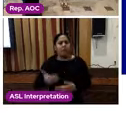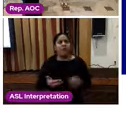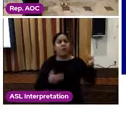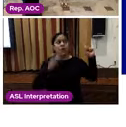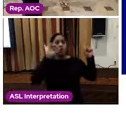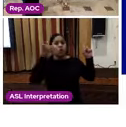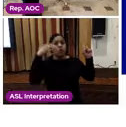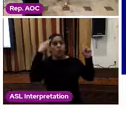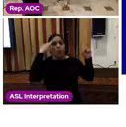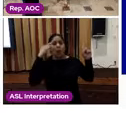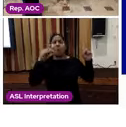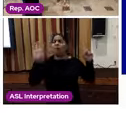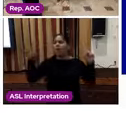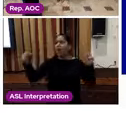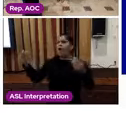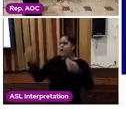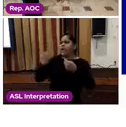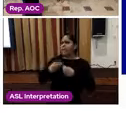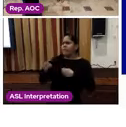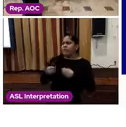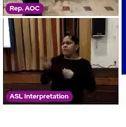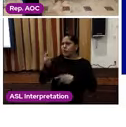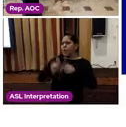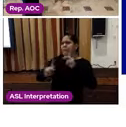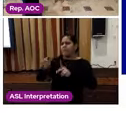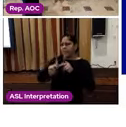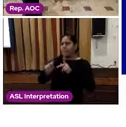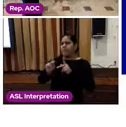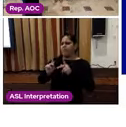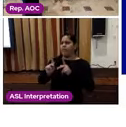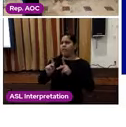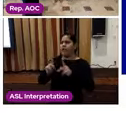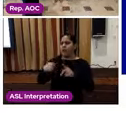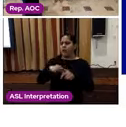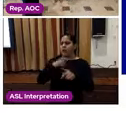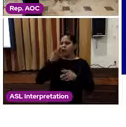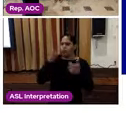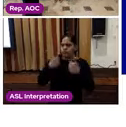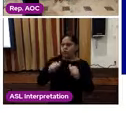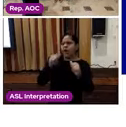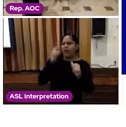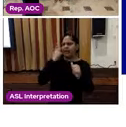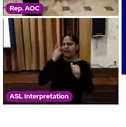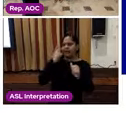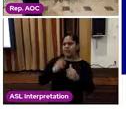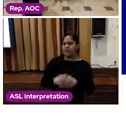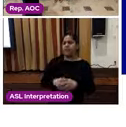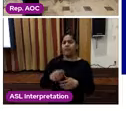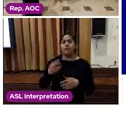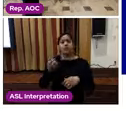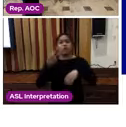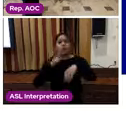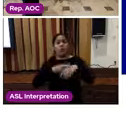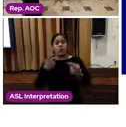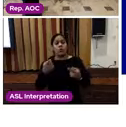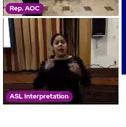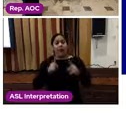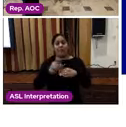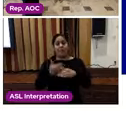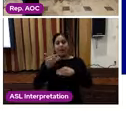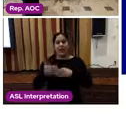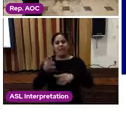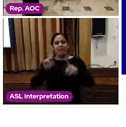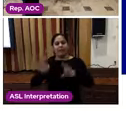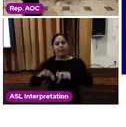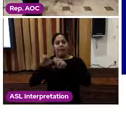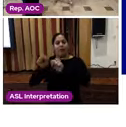couple people. And right now, usually what happens is that the nexus of response to that happens from a jail. Someone gets arrested, that's when all the people are